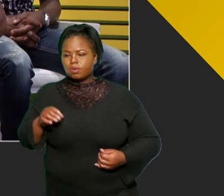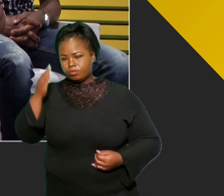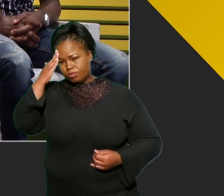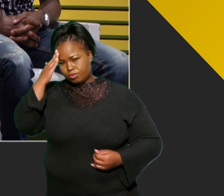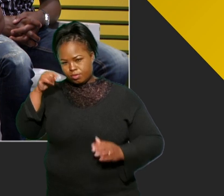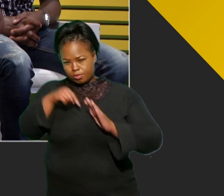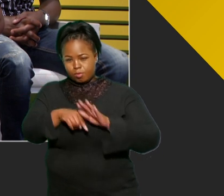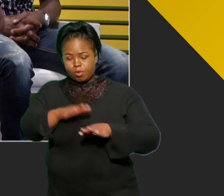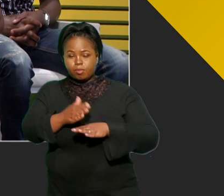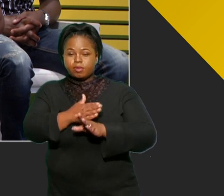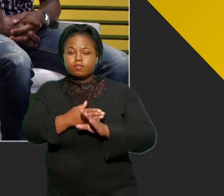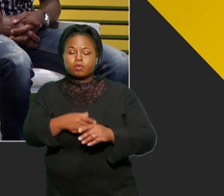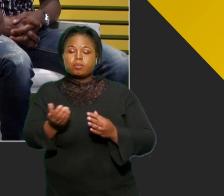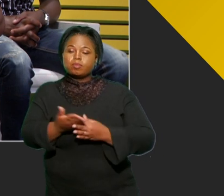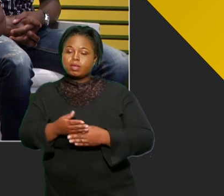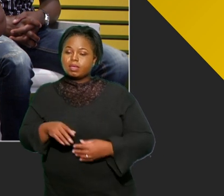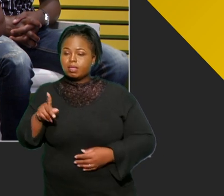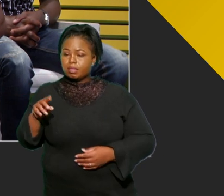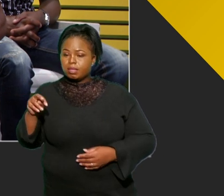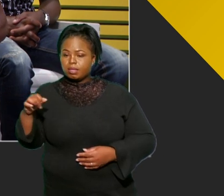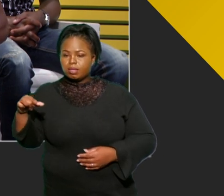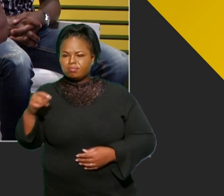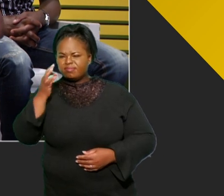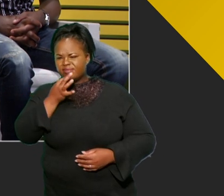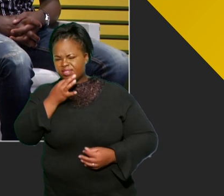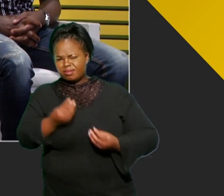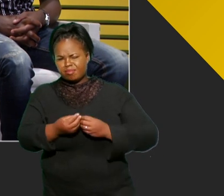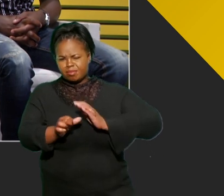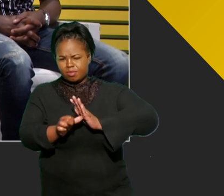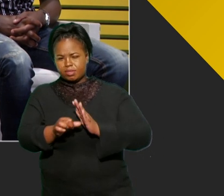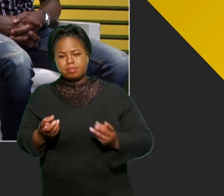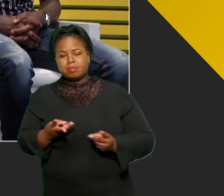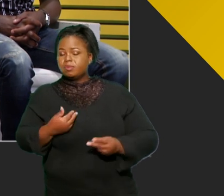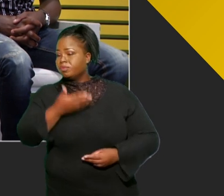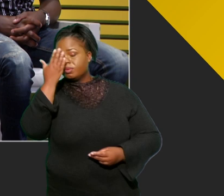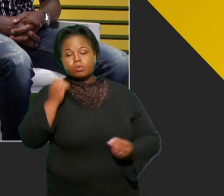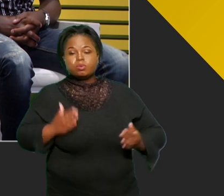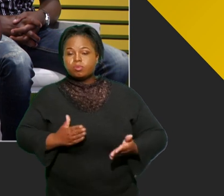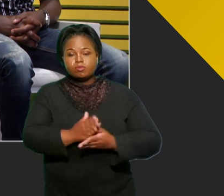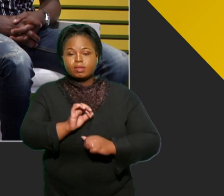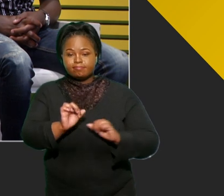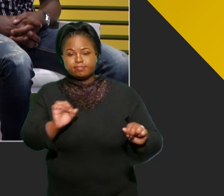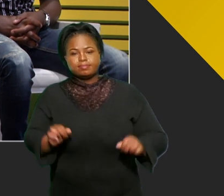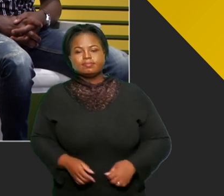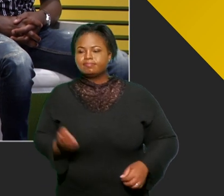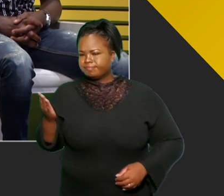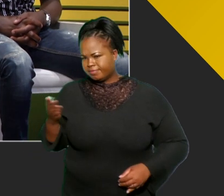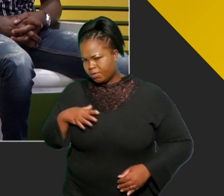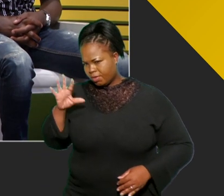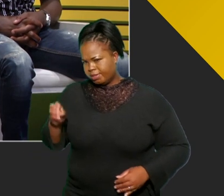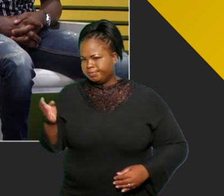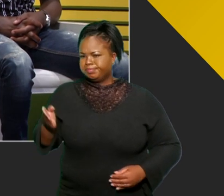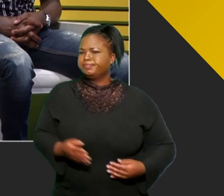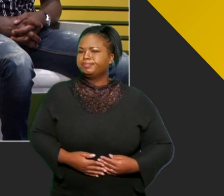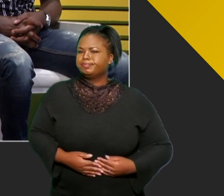before we went to that break, King Spear had said something very important with abantu abayazi ama human rights wabo. But ngicela ukubuza wena nje